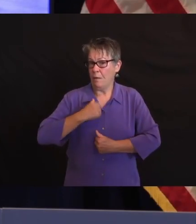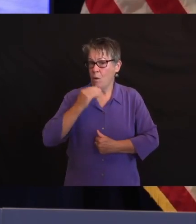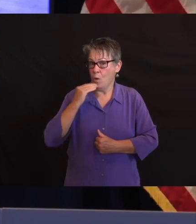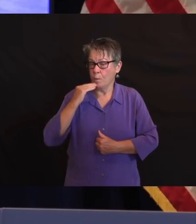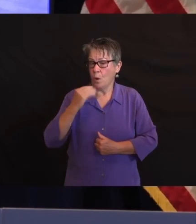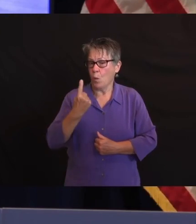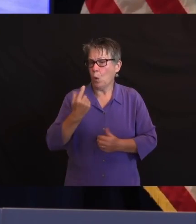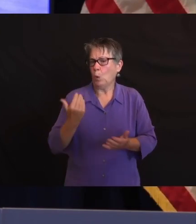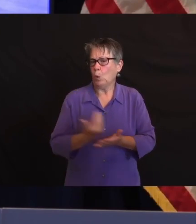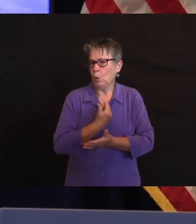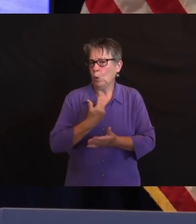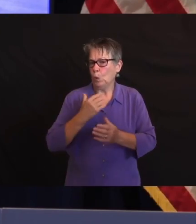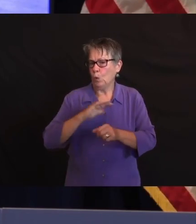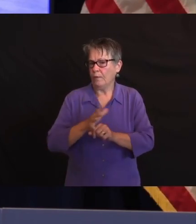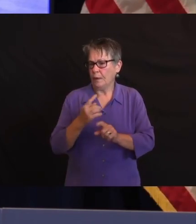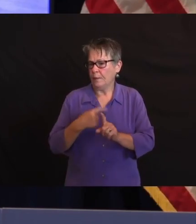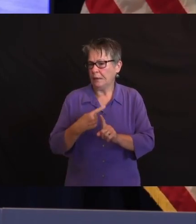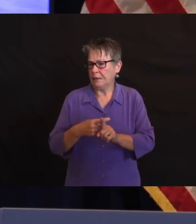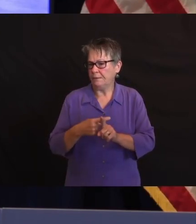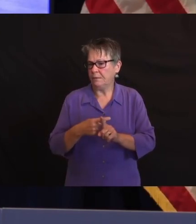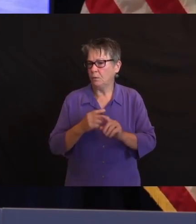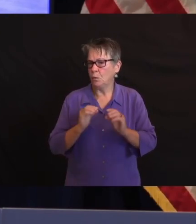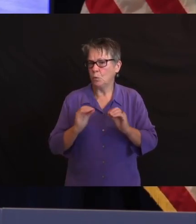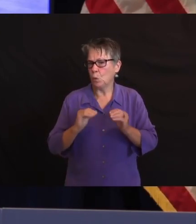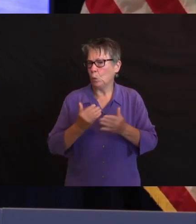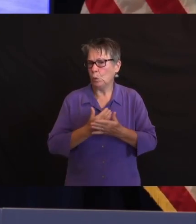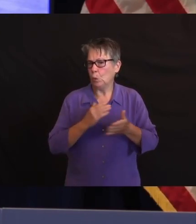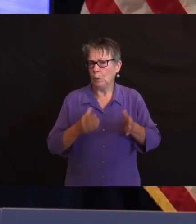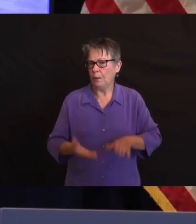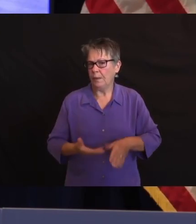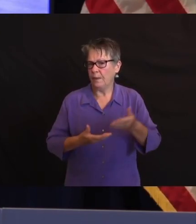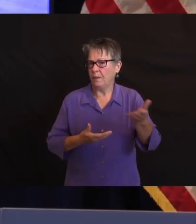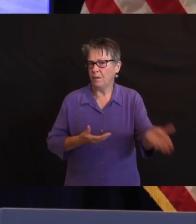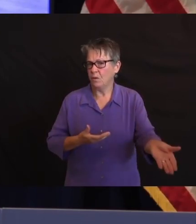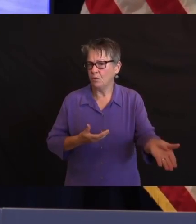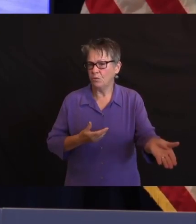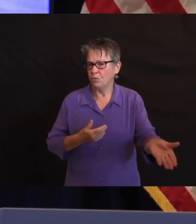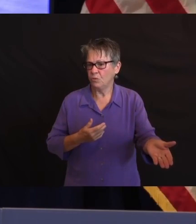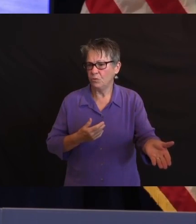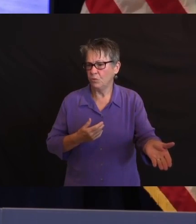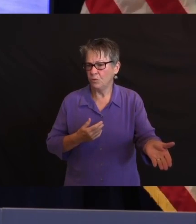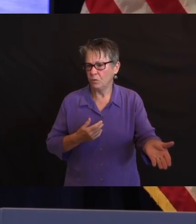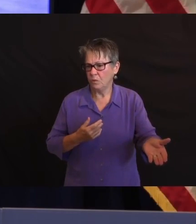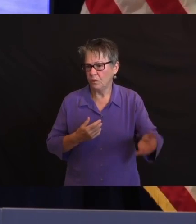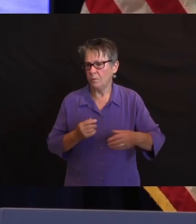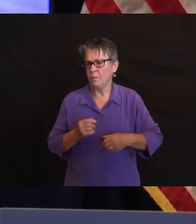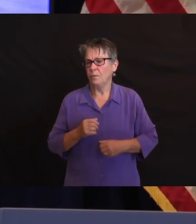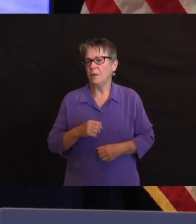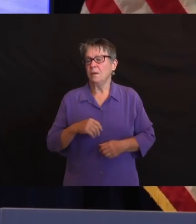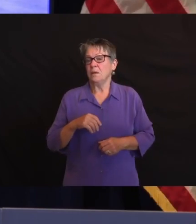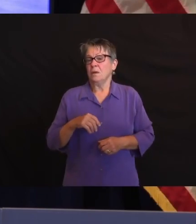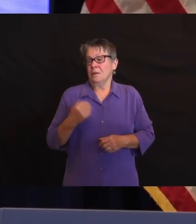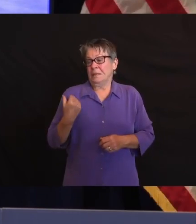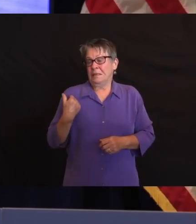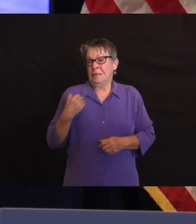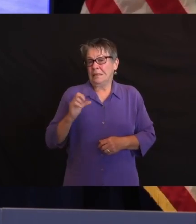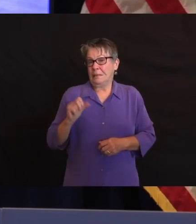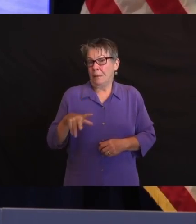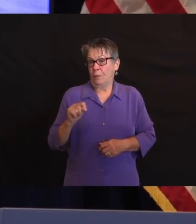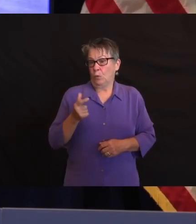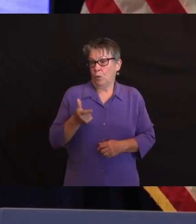same. New Jersey reports an overall positivity as of September 24th of